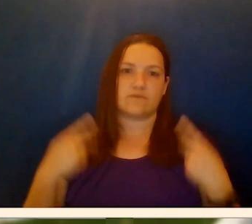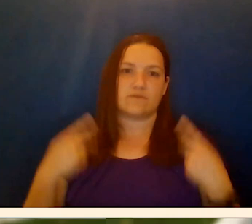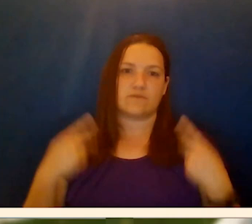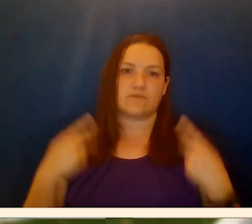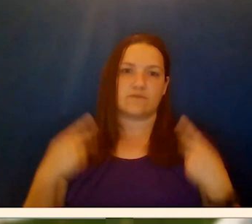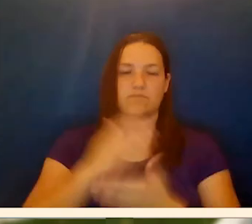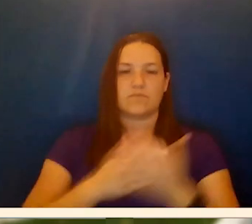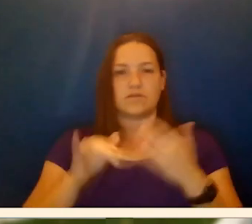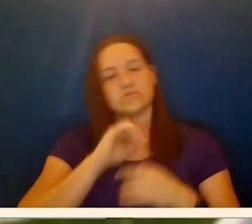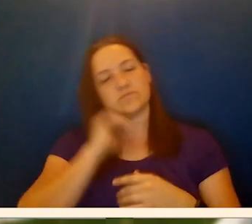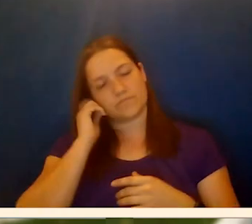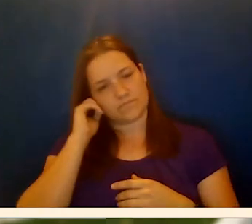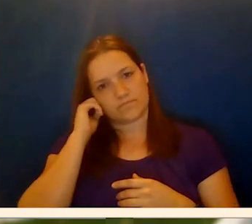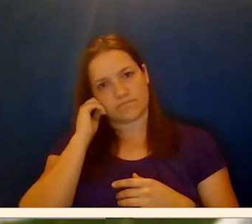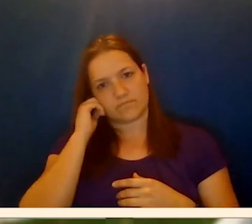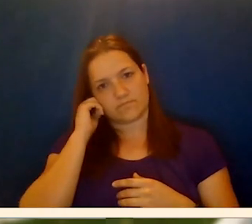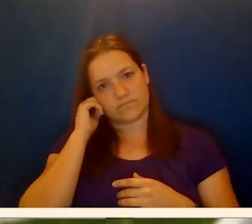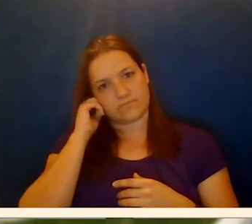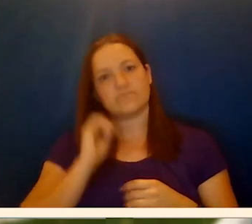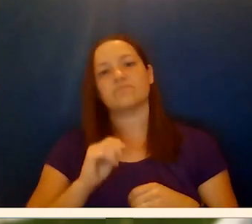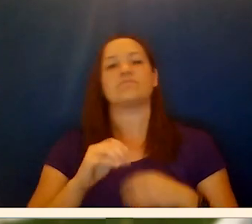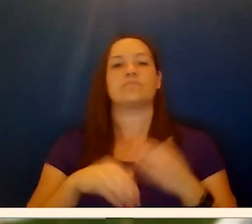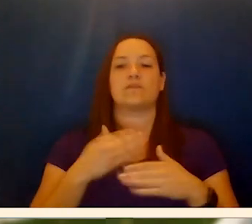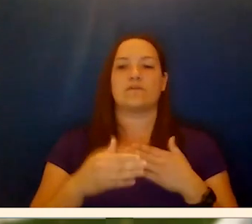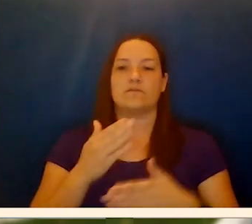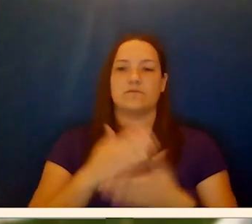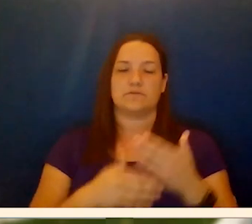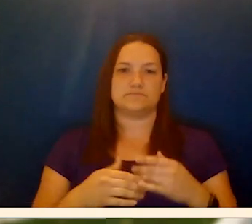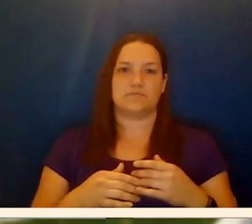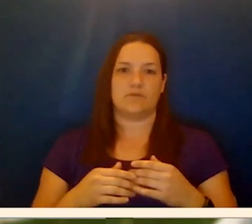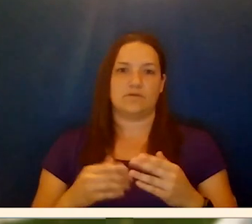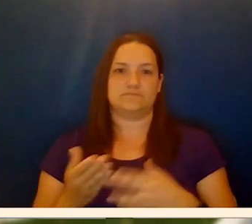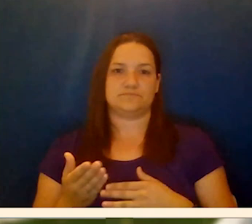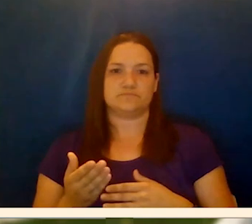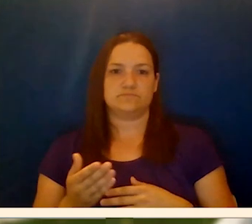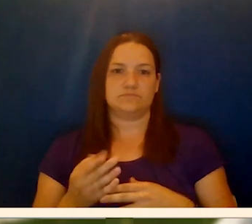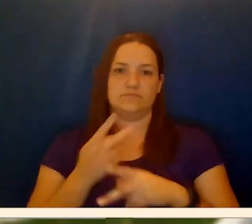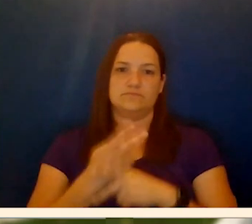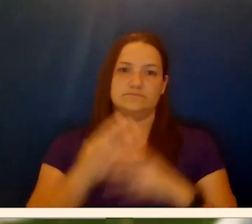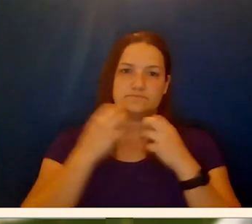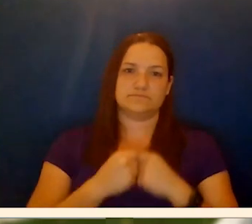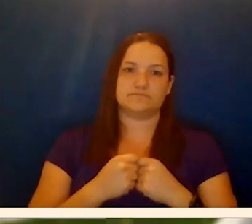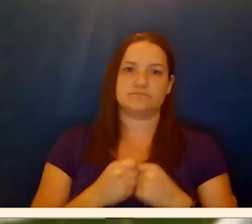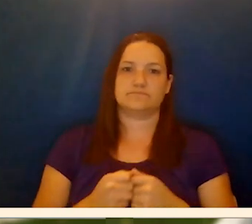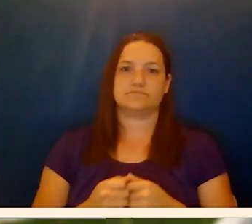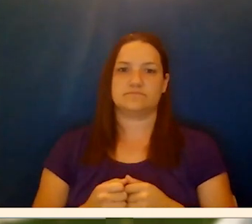it, but you can overcome some of the physical part through that caring, compassionate,